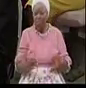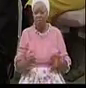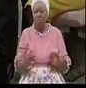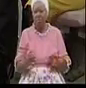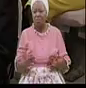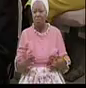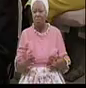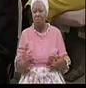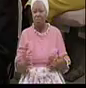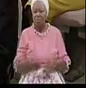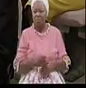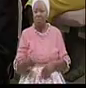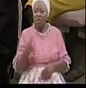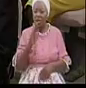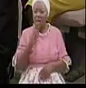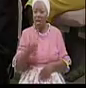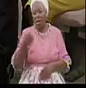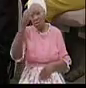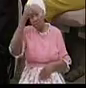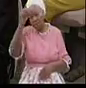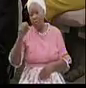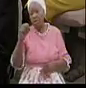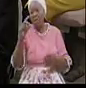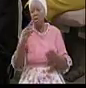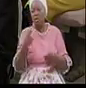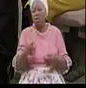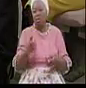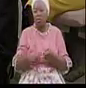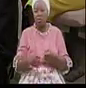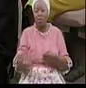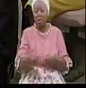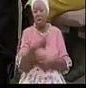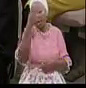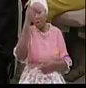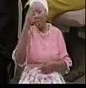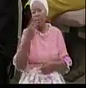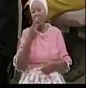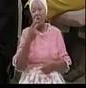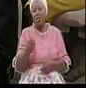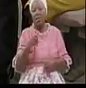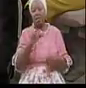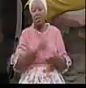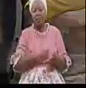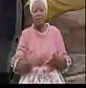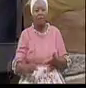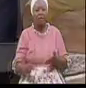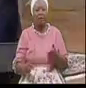intentionally, they're disobedient to their parents. In